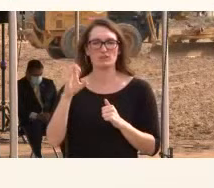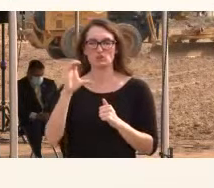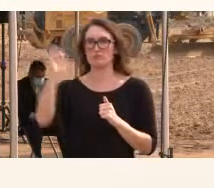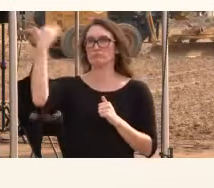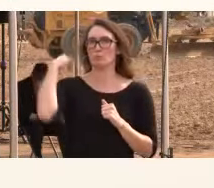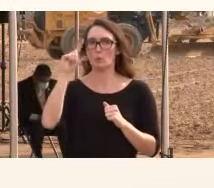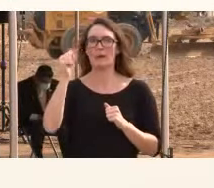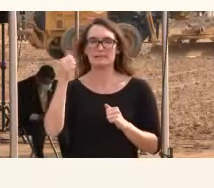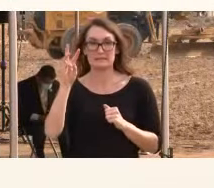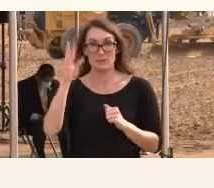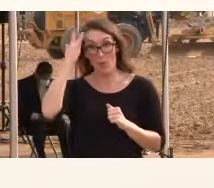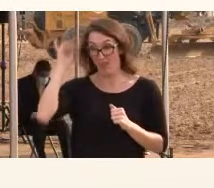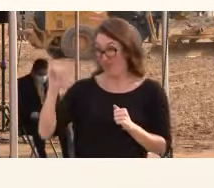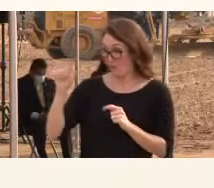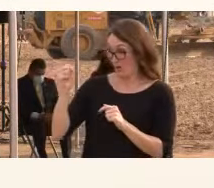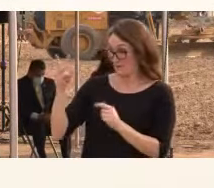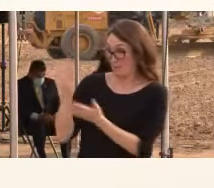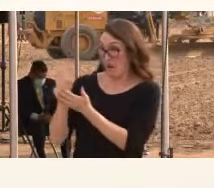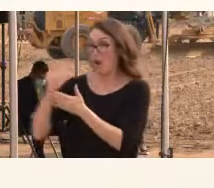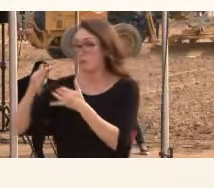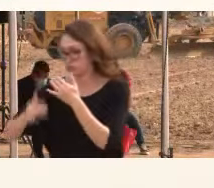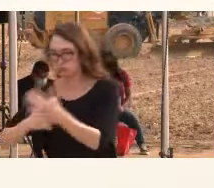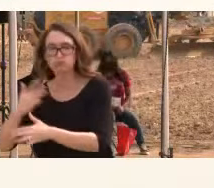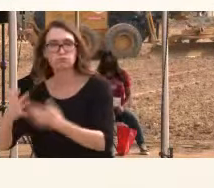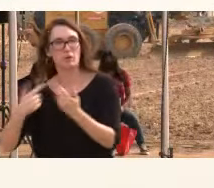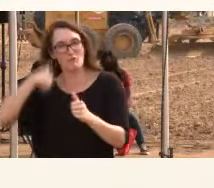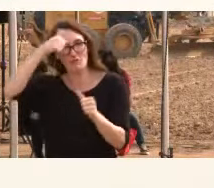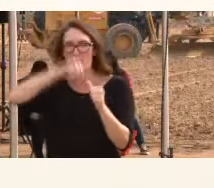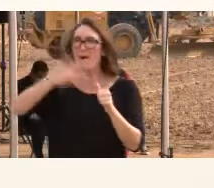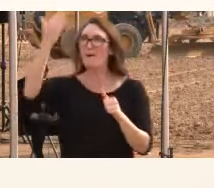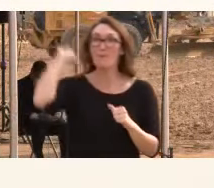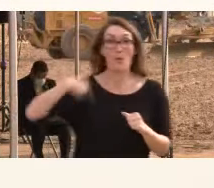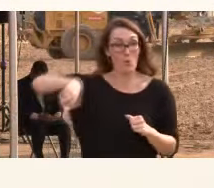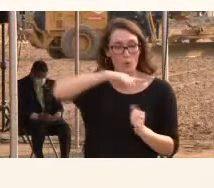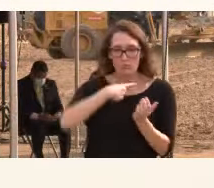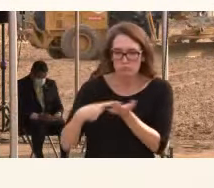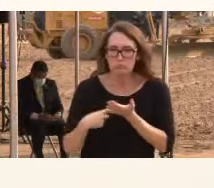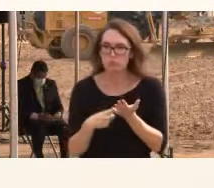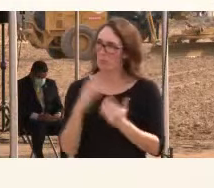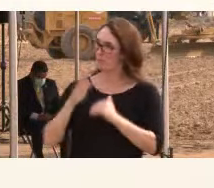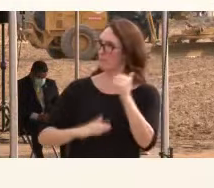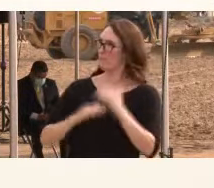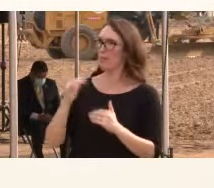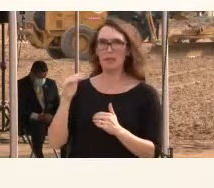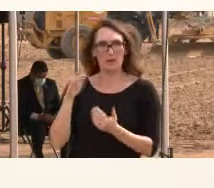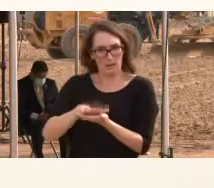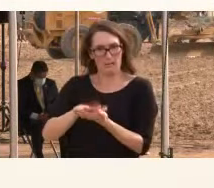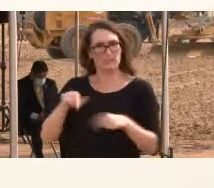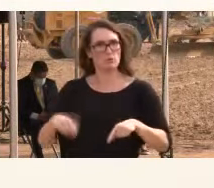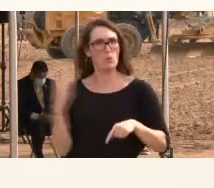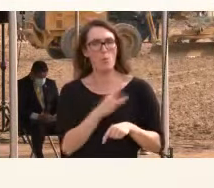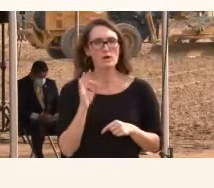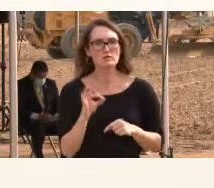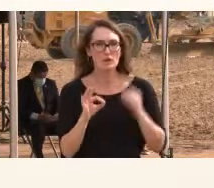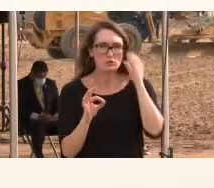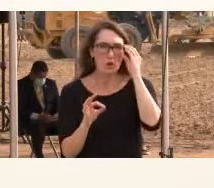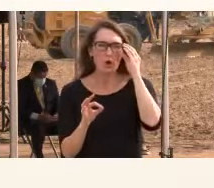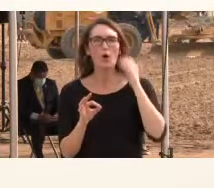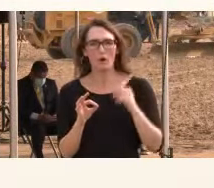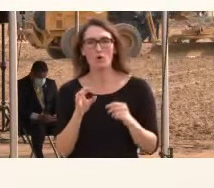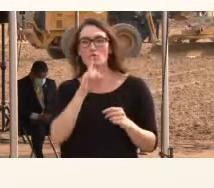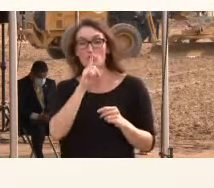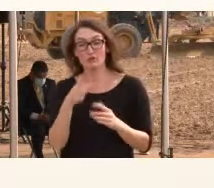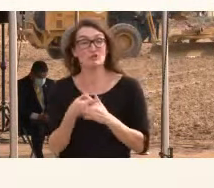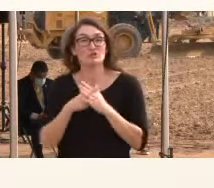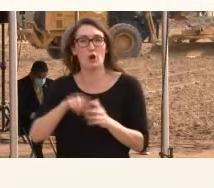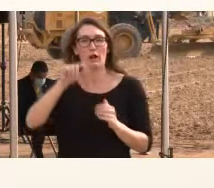2016. I remember the first time we discussed building a campus in West Fresno. That idea blossomed from a $10